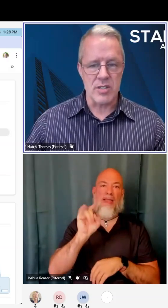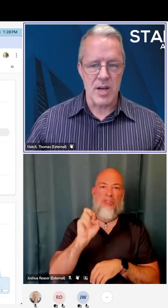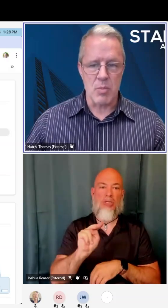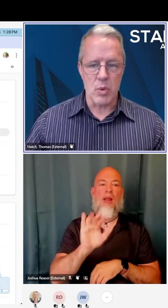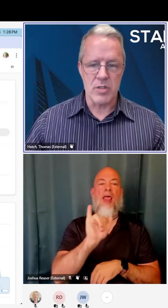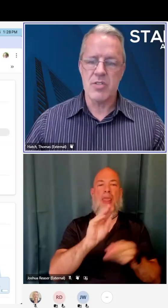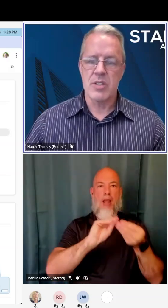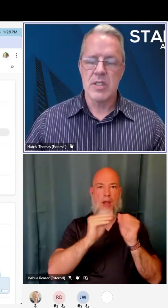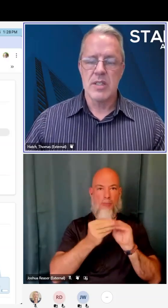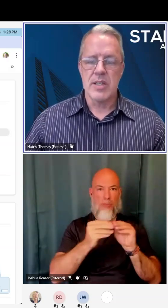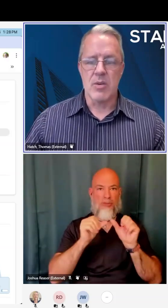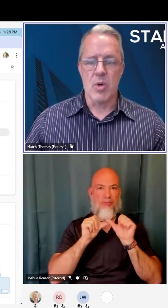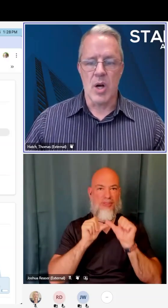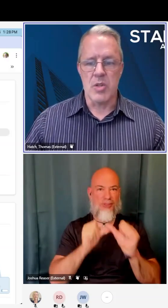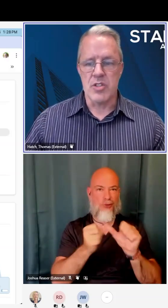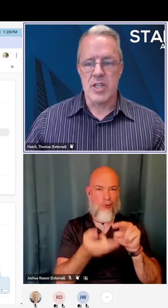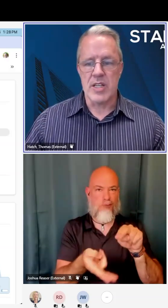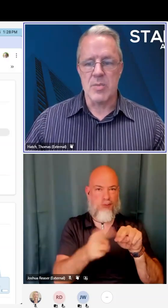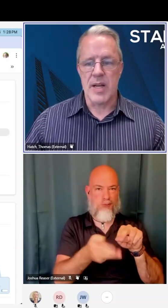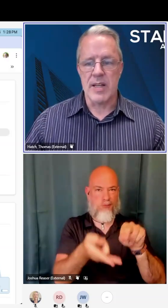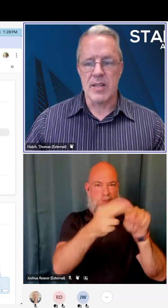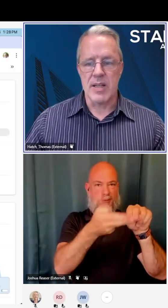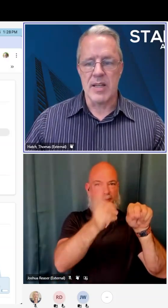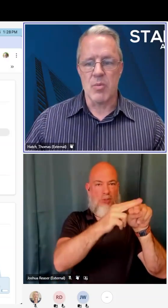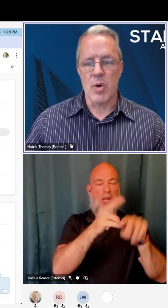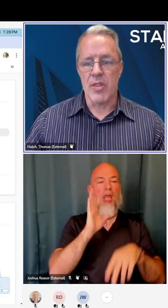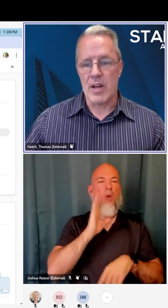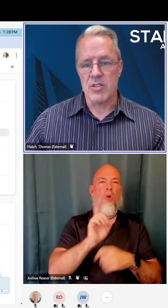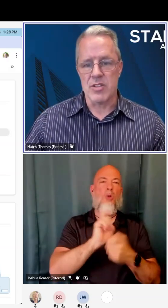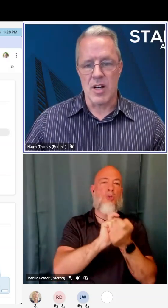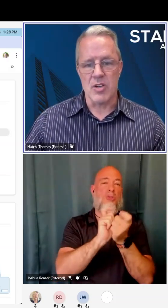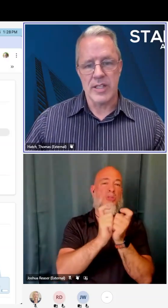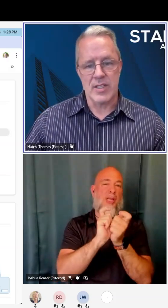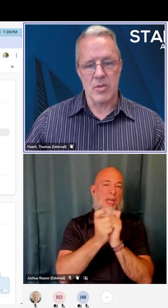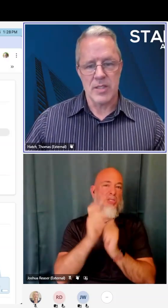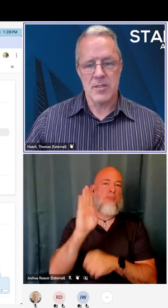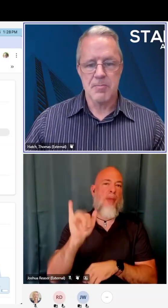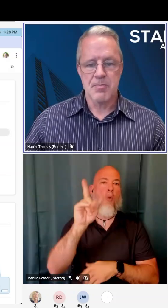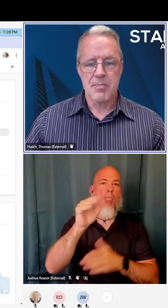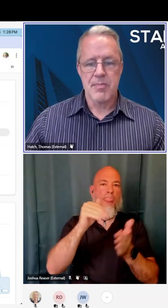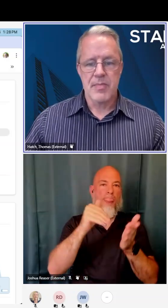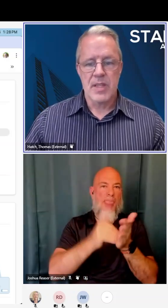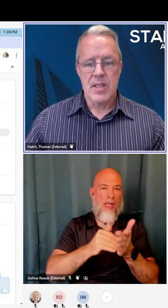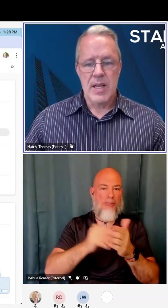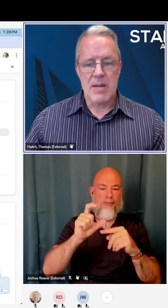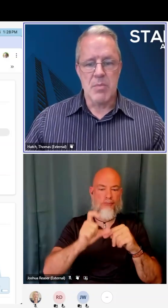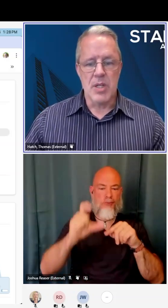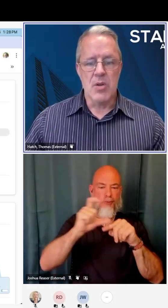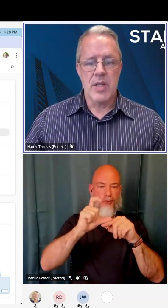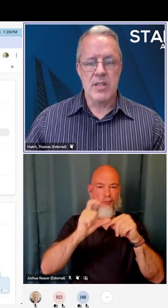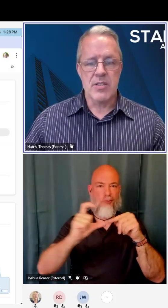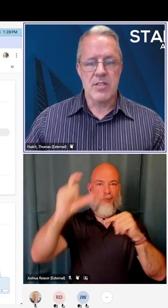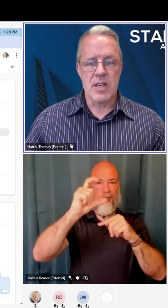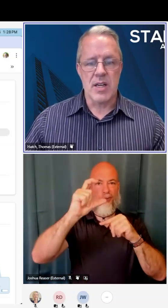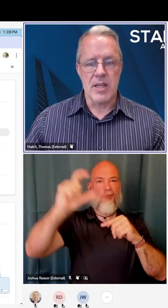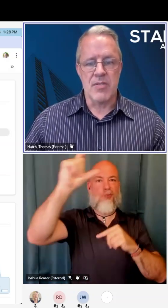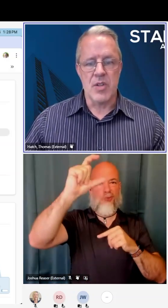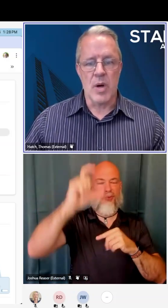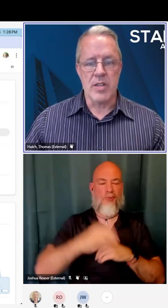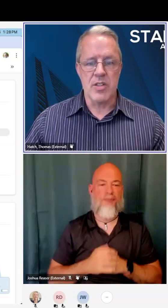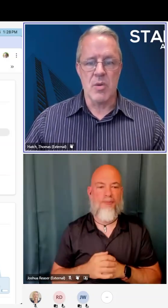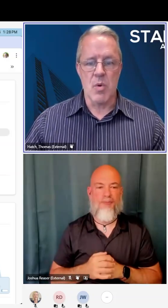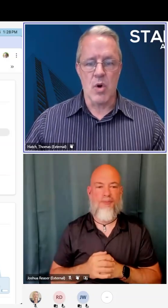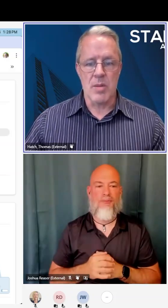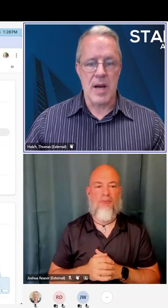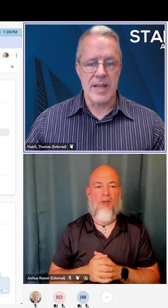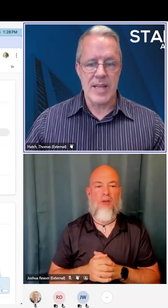to adjust upwards. It will always change by a $1,000 increment. And below this, if